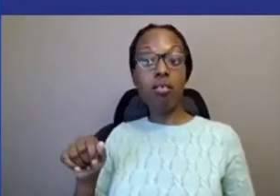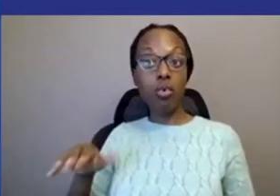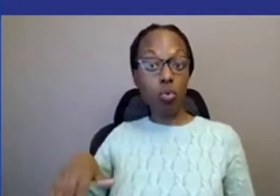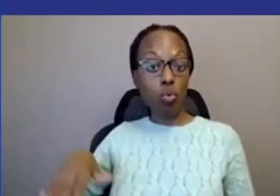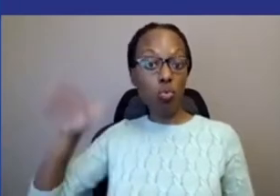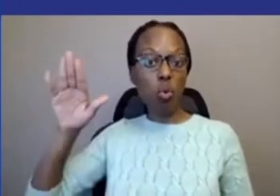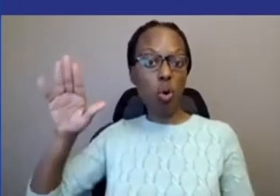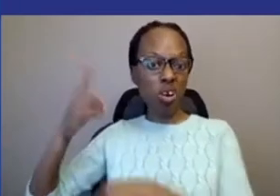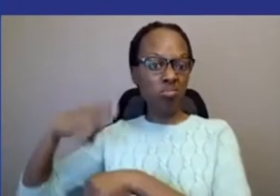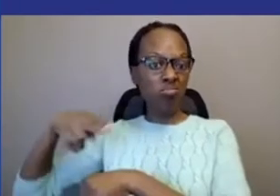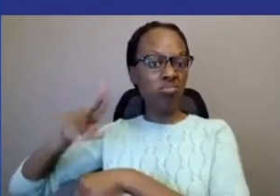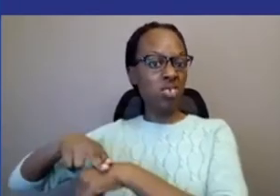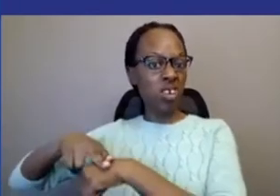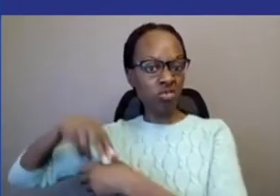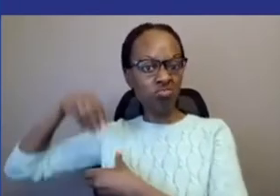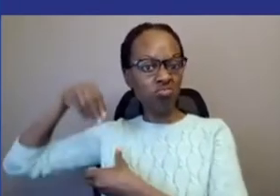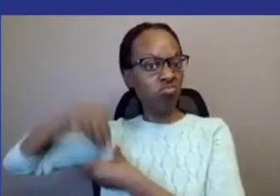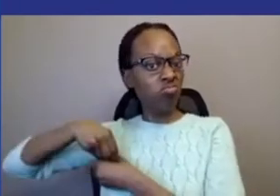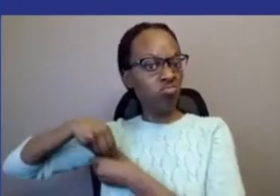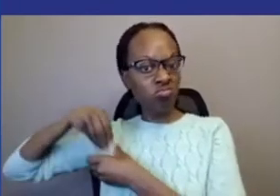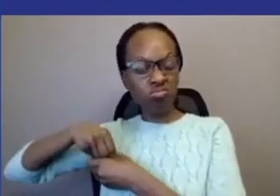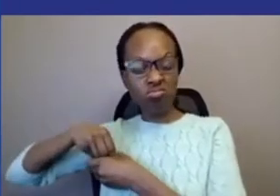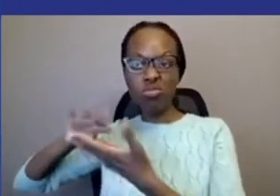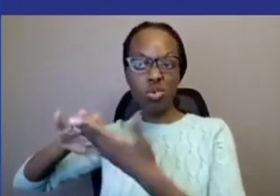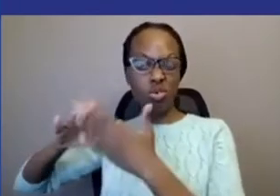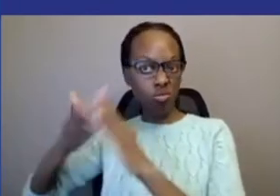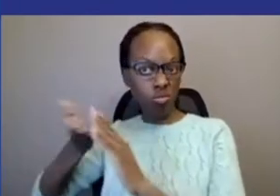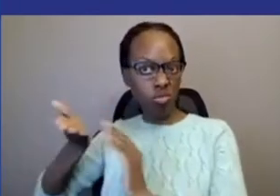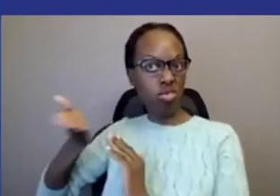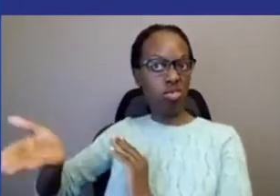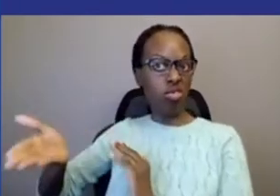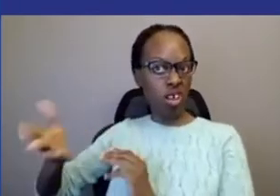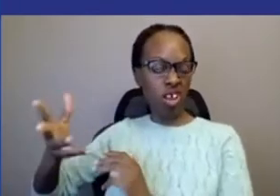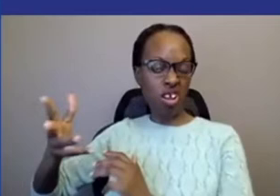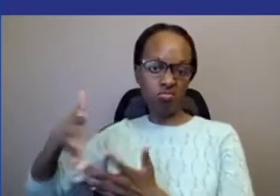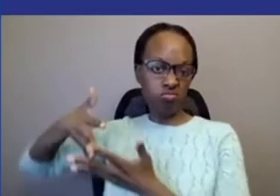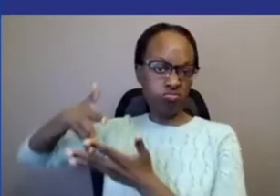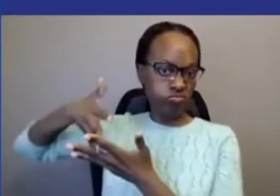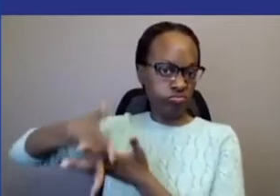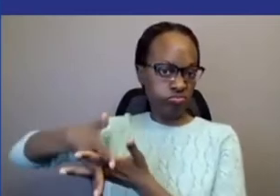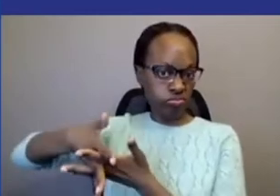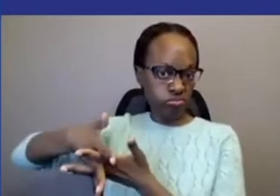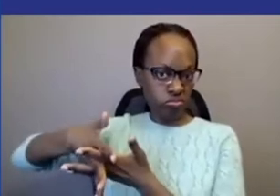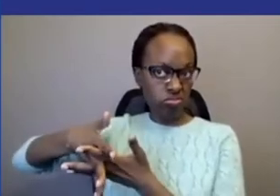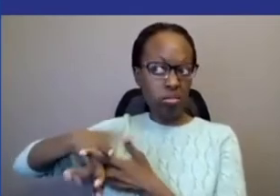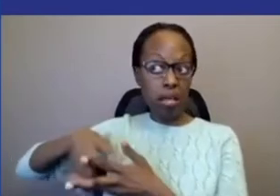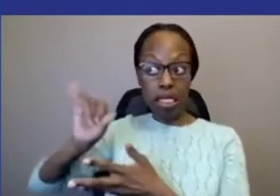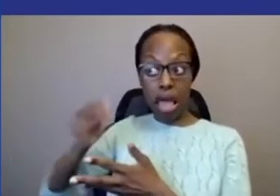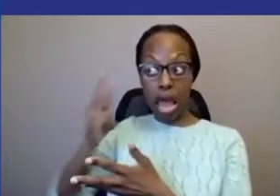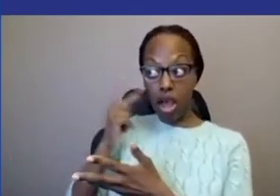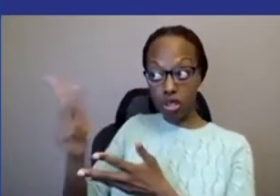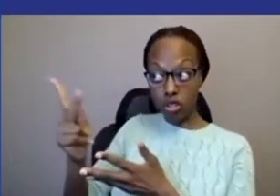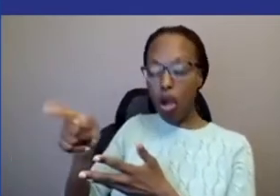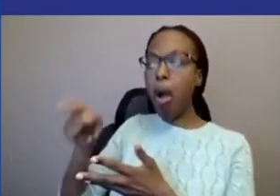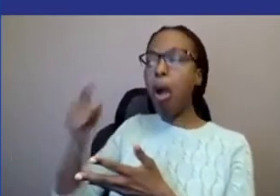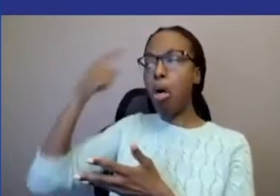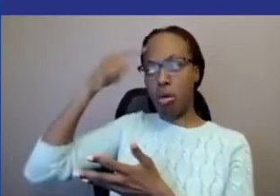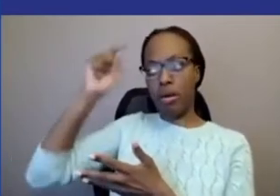mindlessly and with the community to I can make a living doing this.